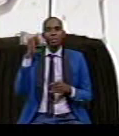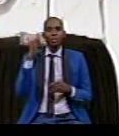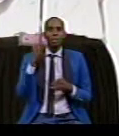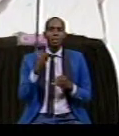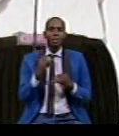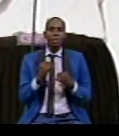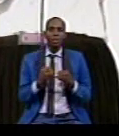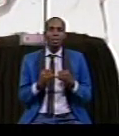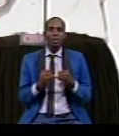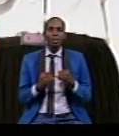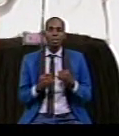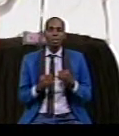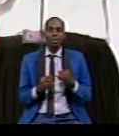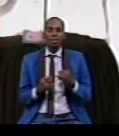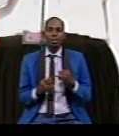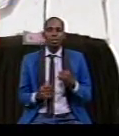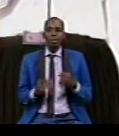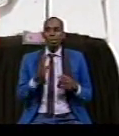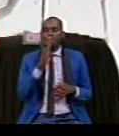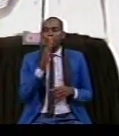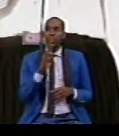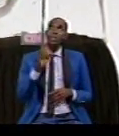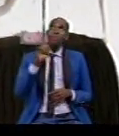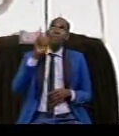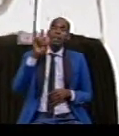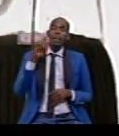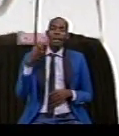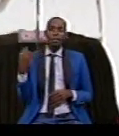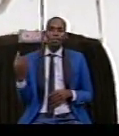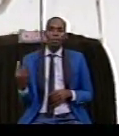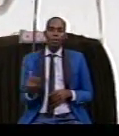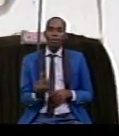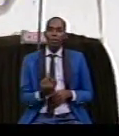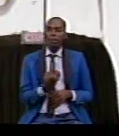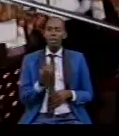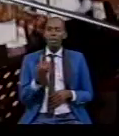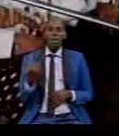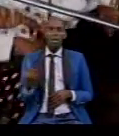are misinterpretation of the Bible, when they are